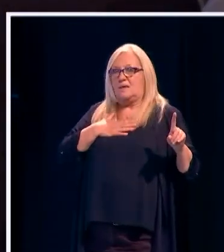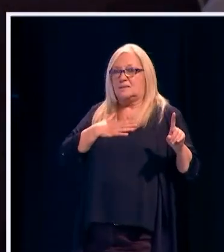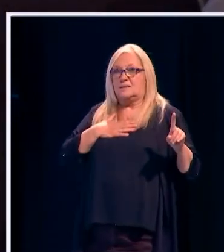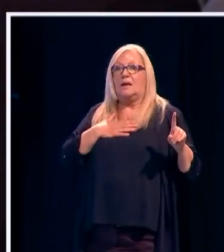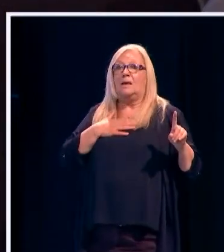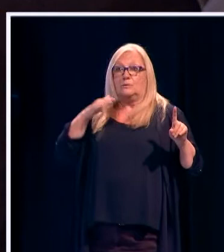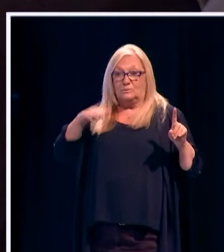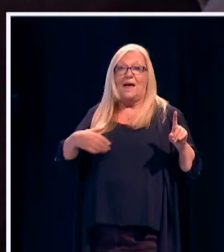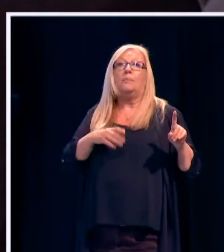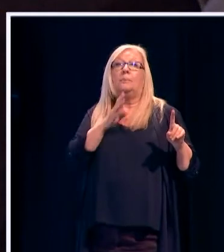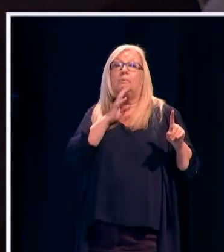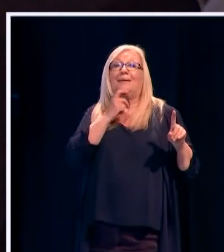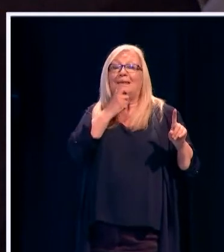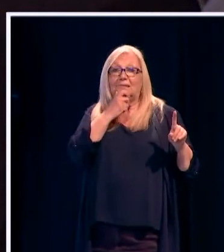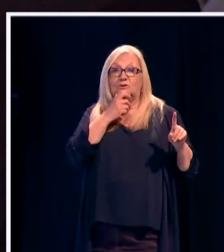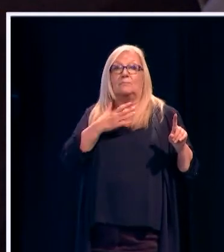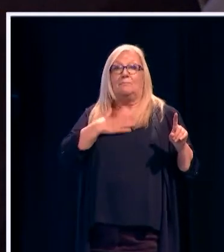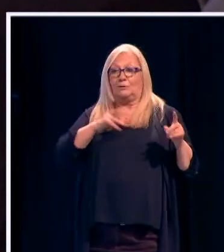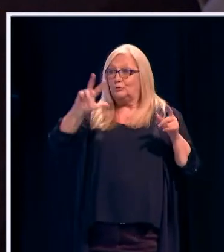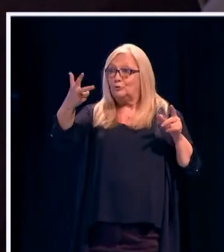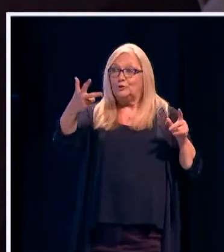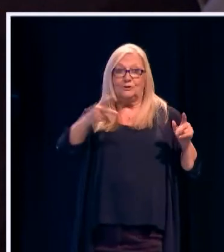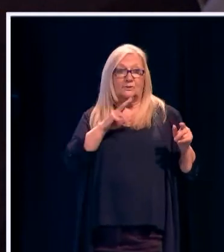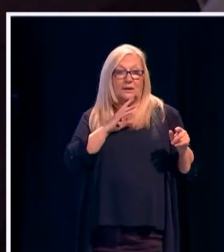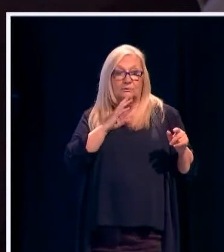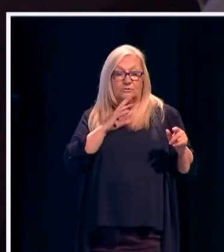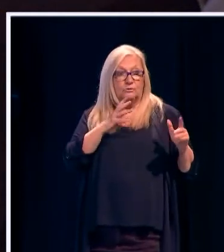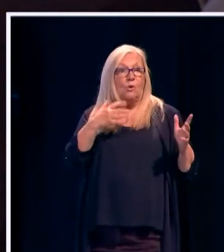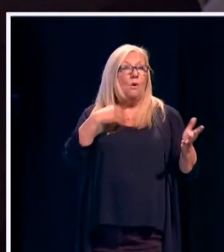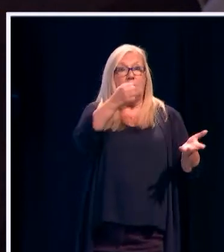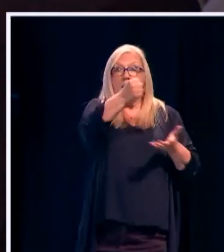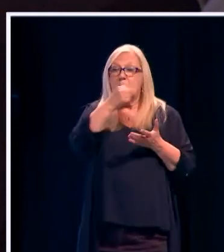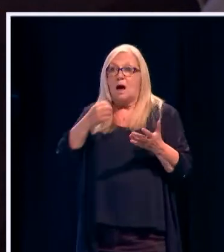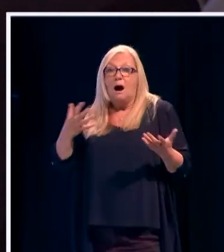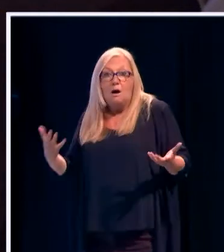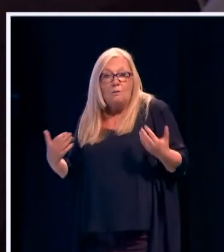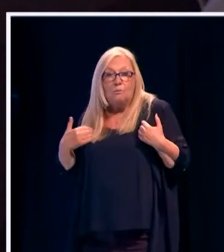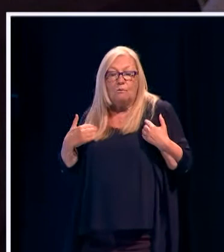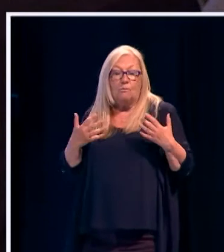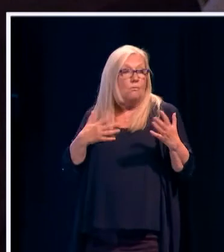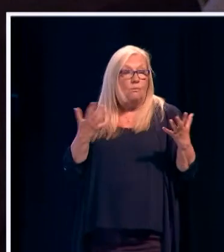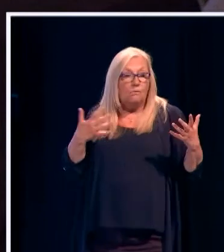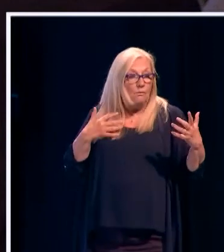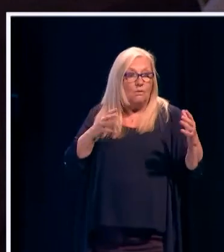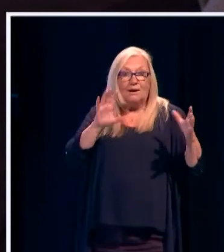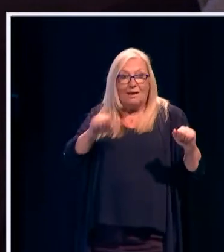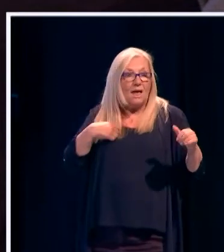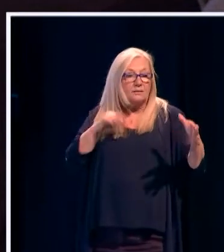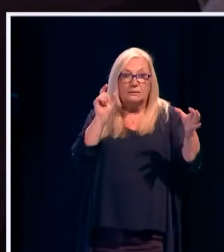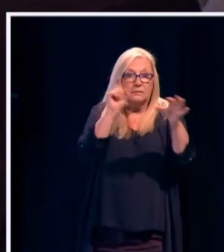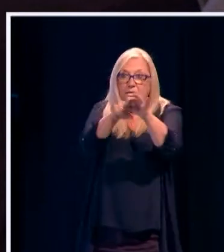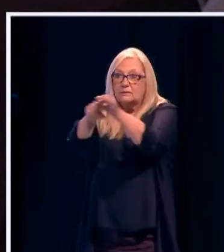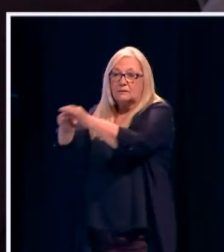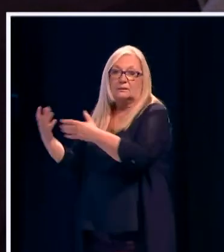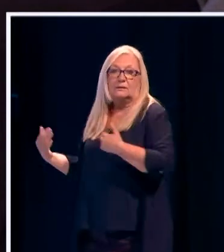I'm speaking. And I have to be the voice of 1.3 million indigenous persons with disabilities in Nepal. So